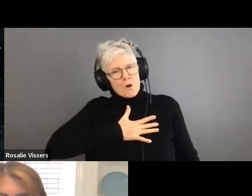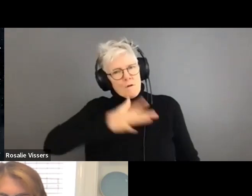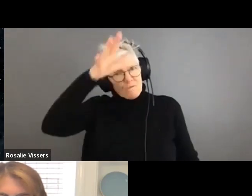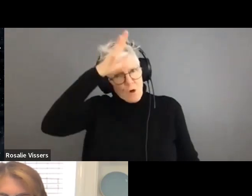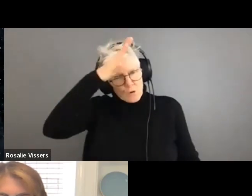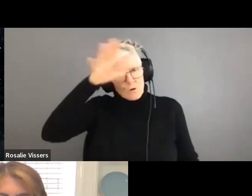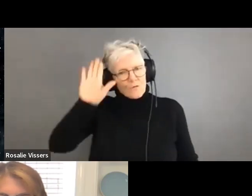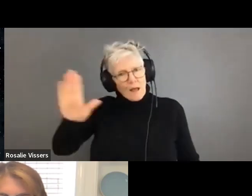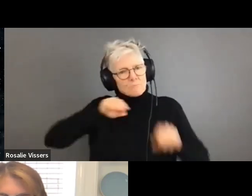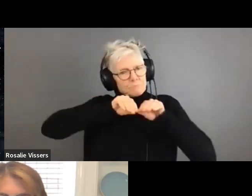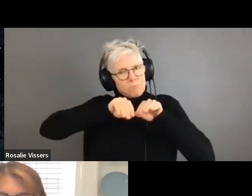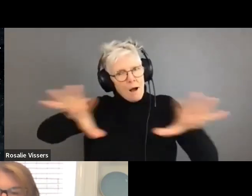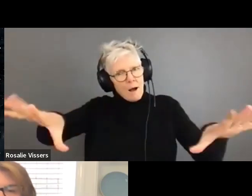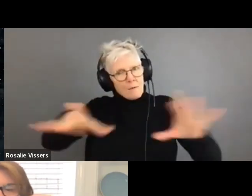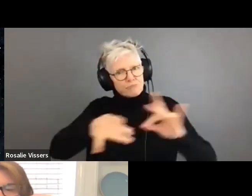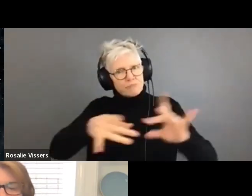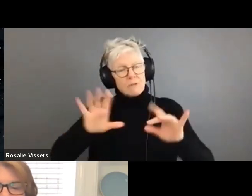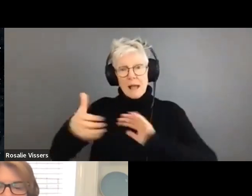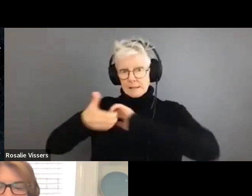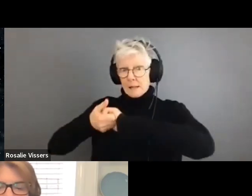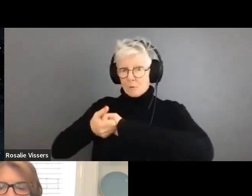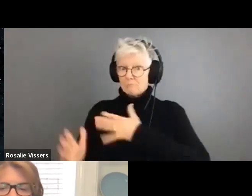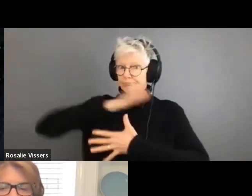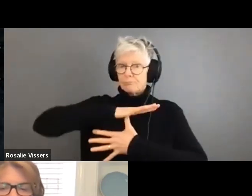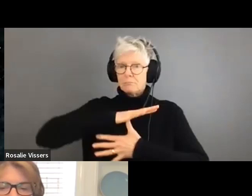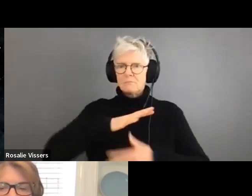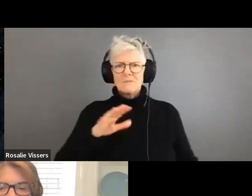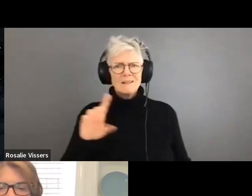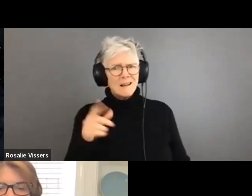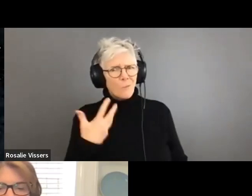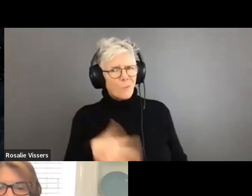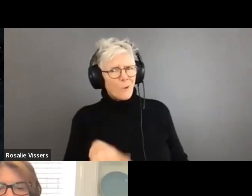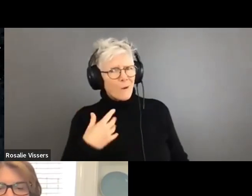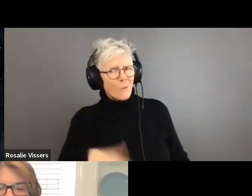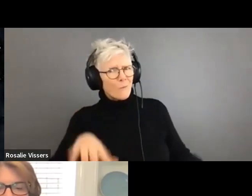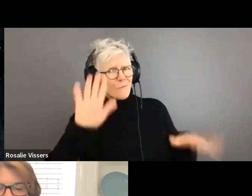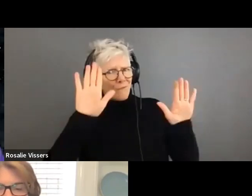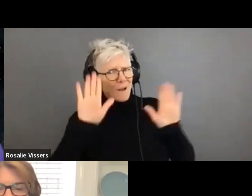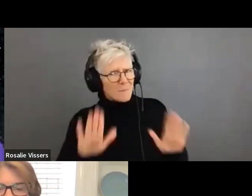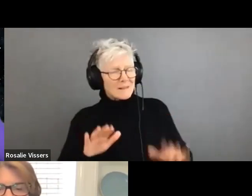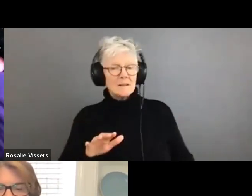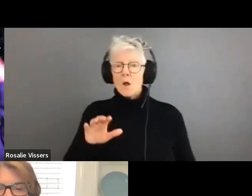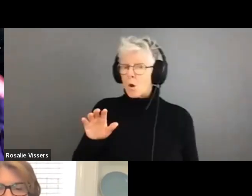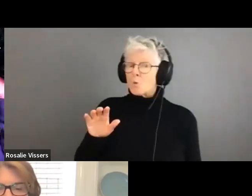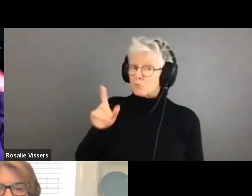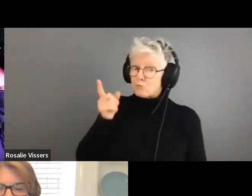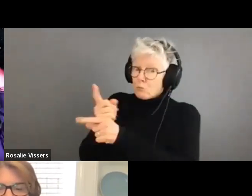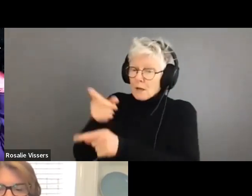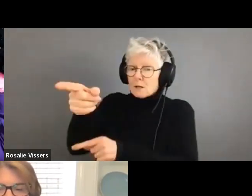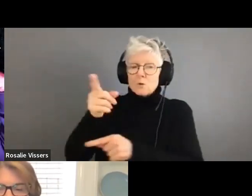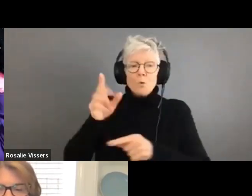what the collaboration is based on, not sales. Fabulous. Right? Yeah, absolutely. So just right